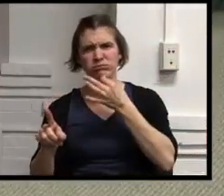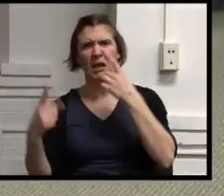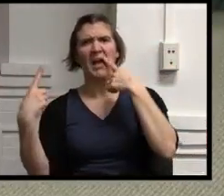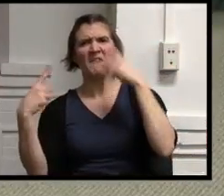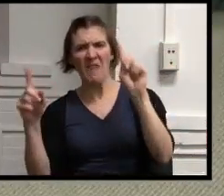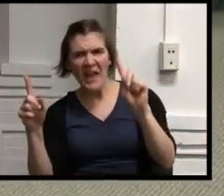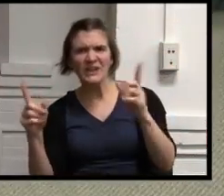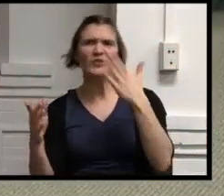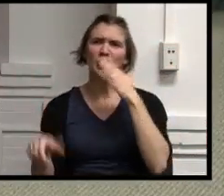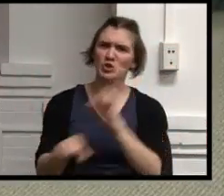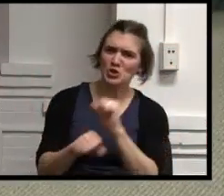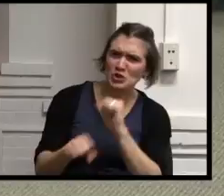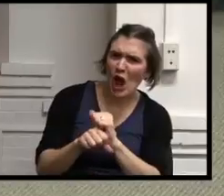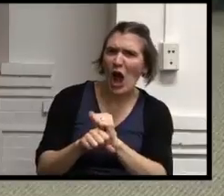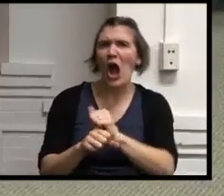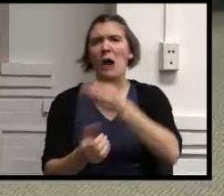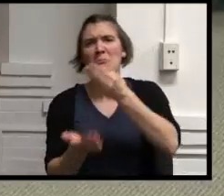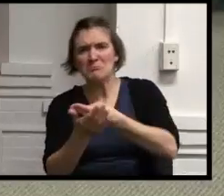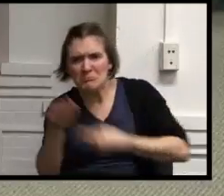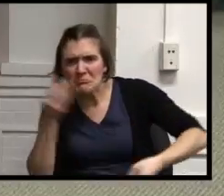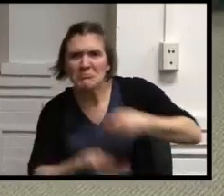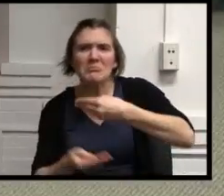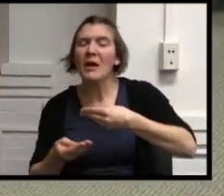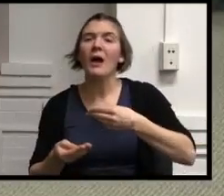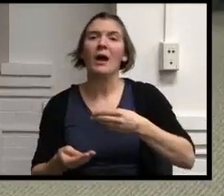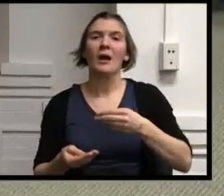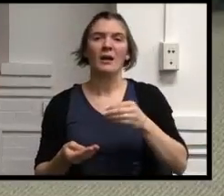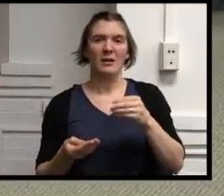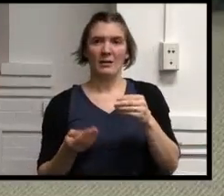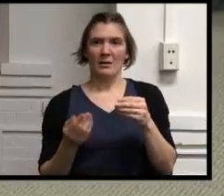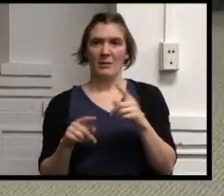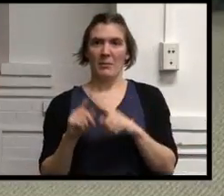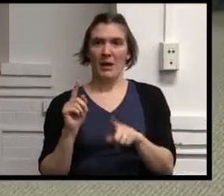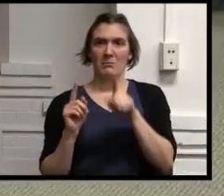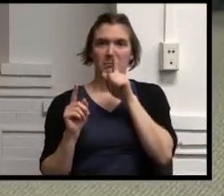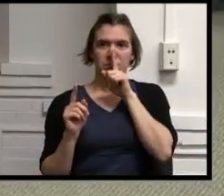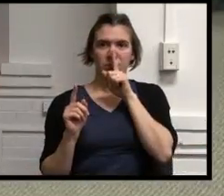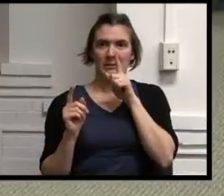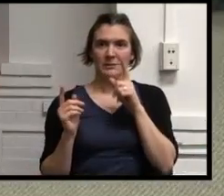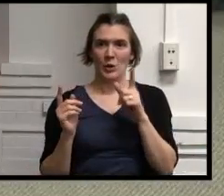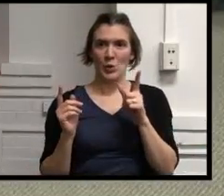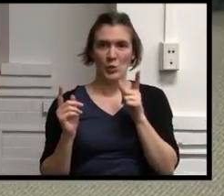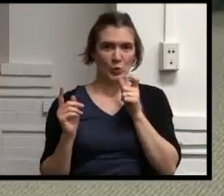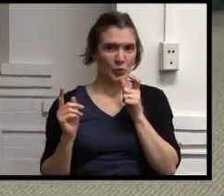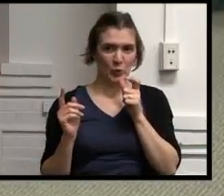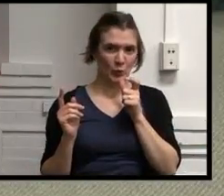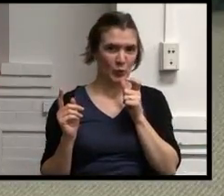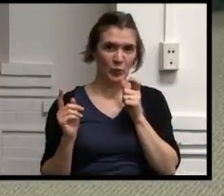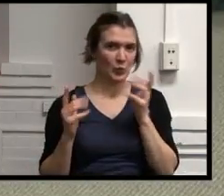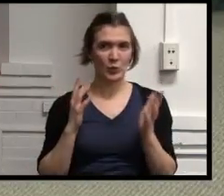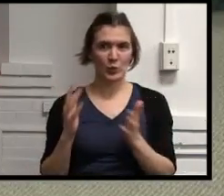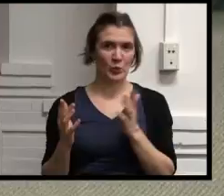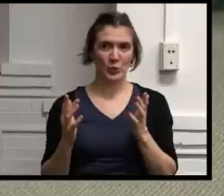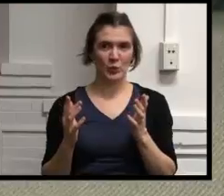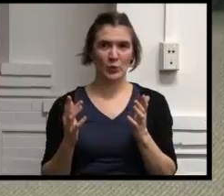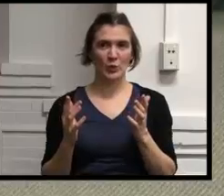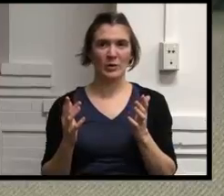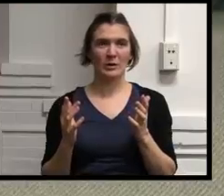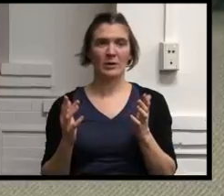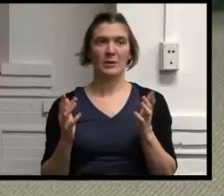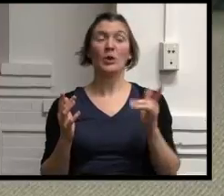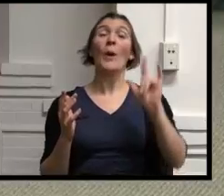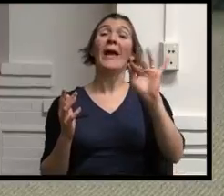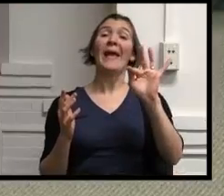internal controls. We're the entity, and they don't say anything about our internal control. How does a